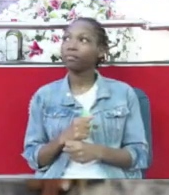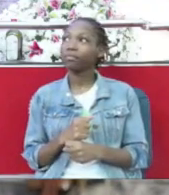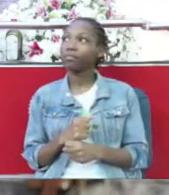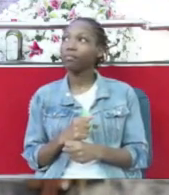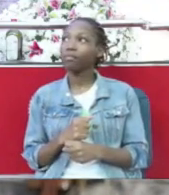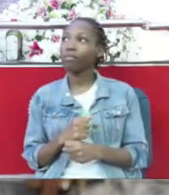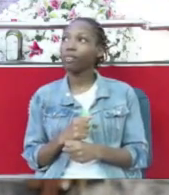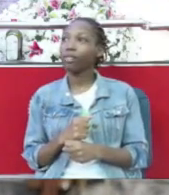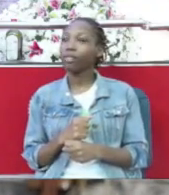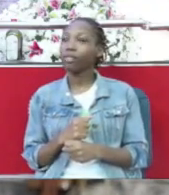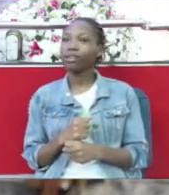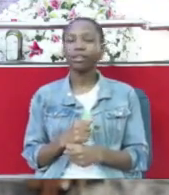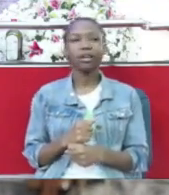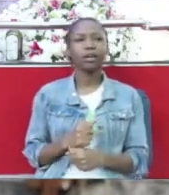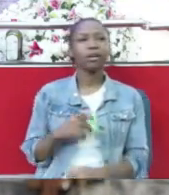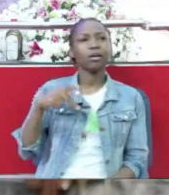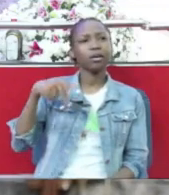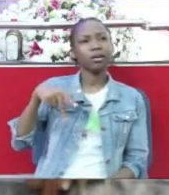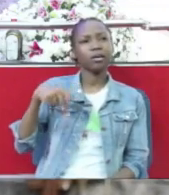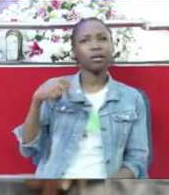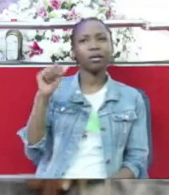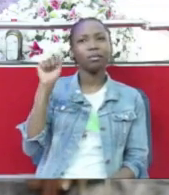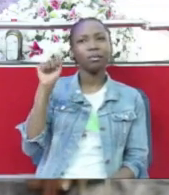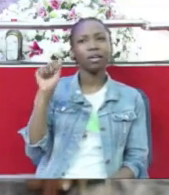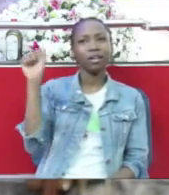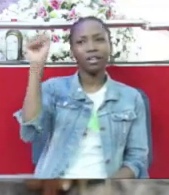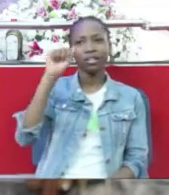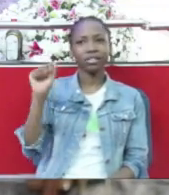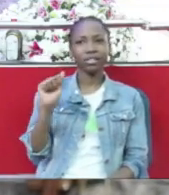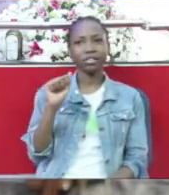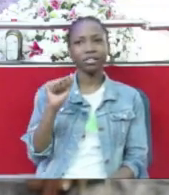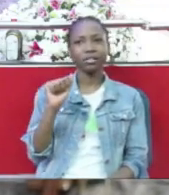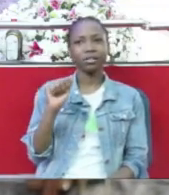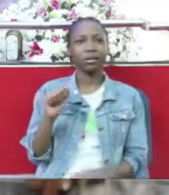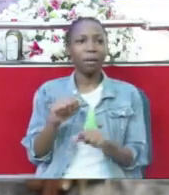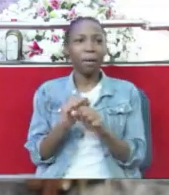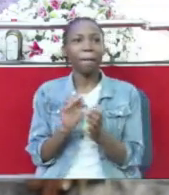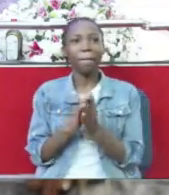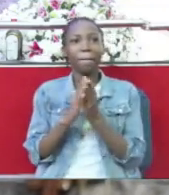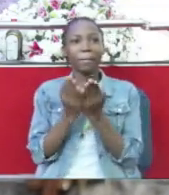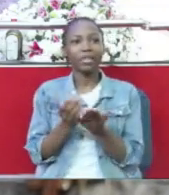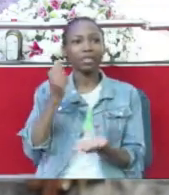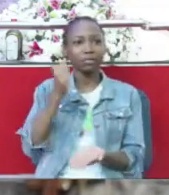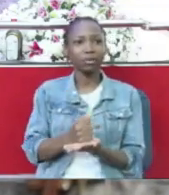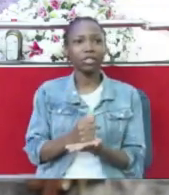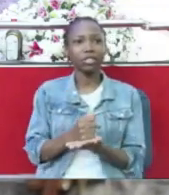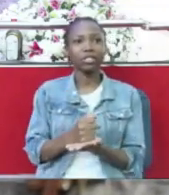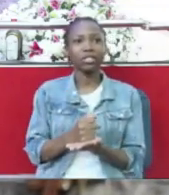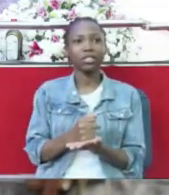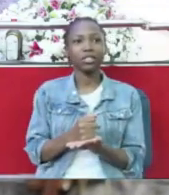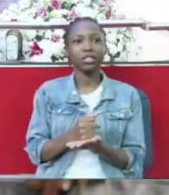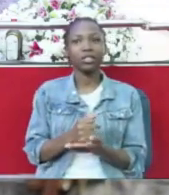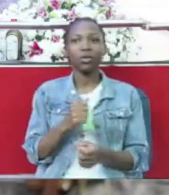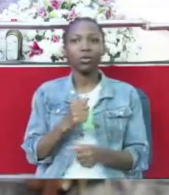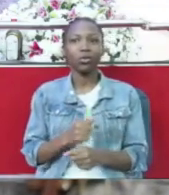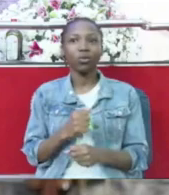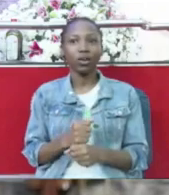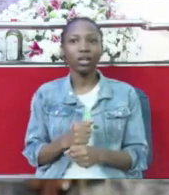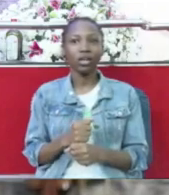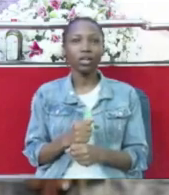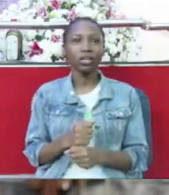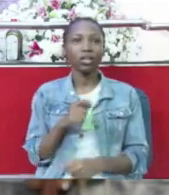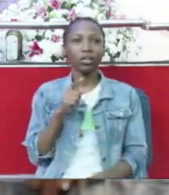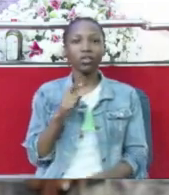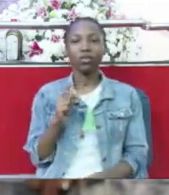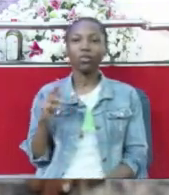is valid. Ukienda renew passport zileo. Uende ukaapply visa ya kutembea siku tatu, watakupea miaka 10 ya kufanya kazi huko. They give